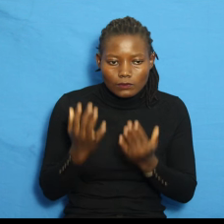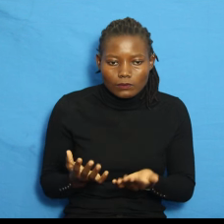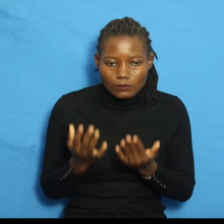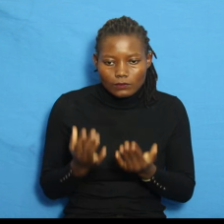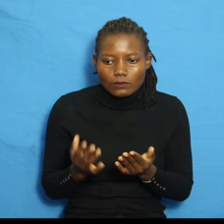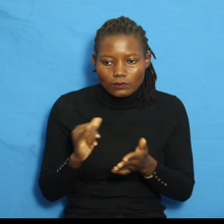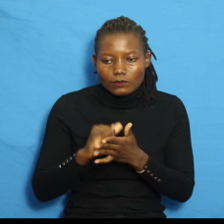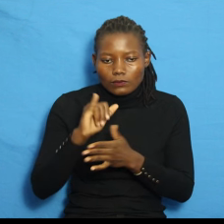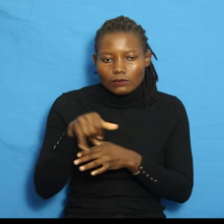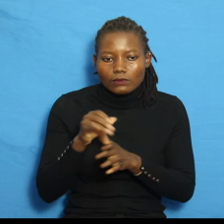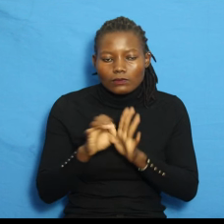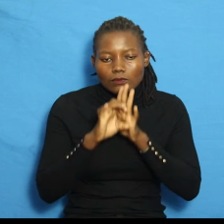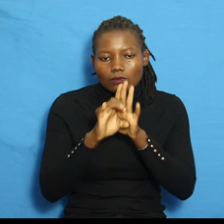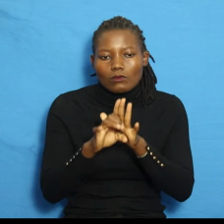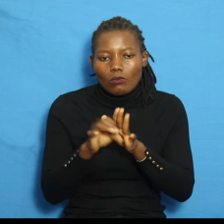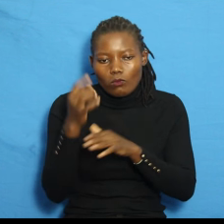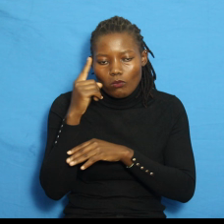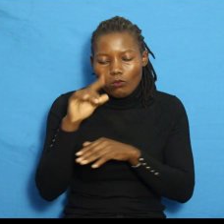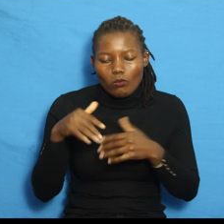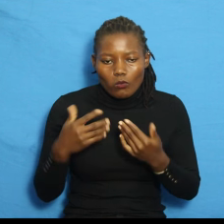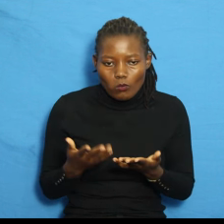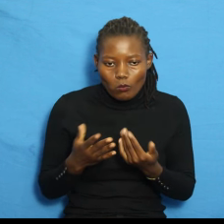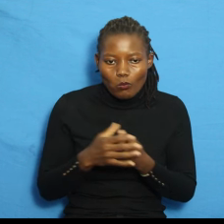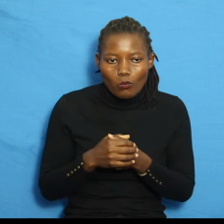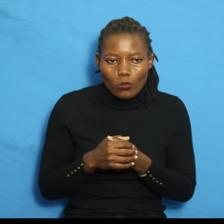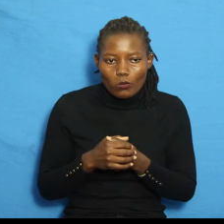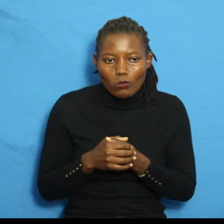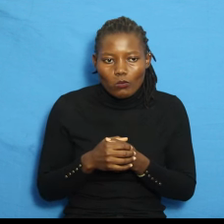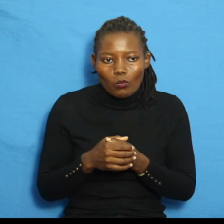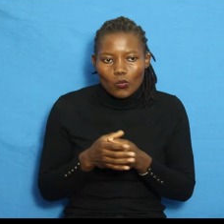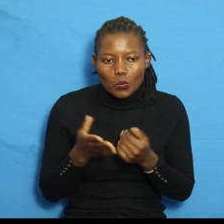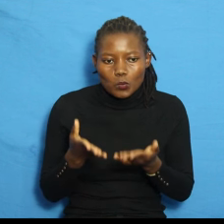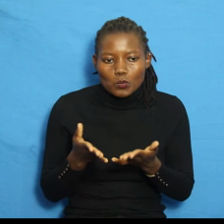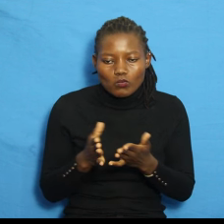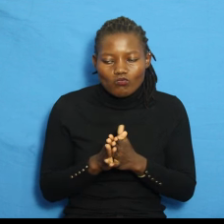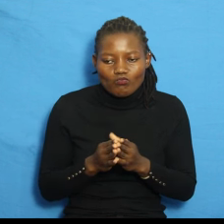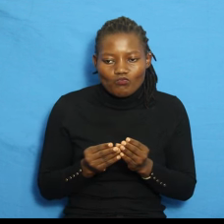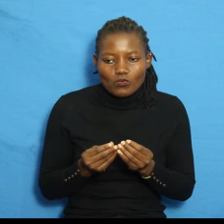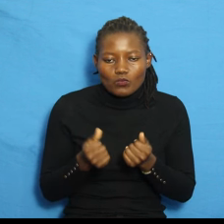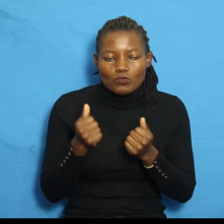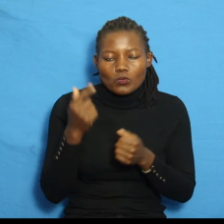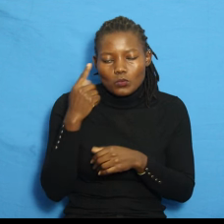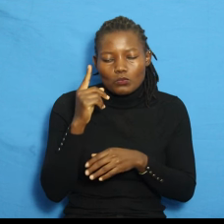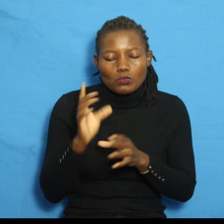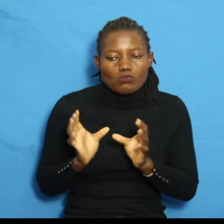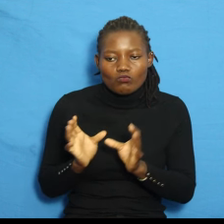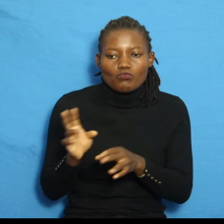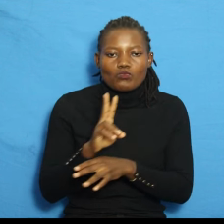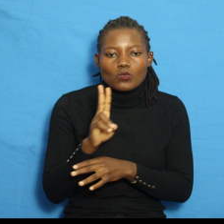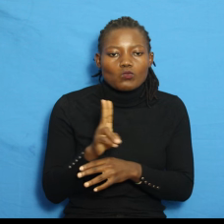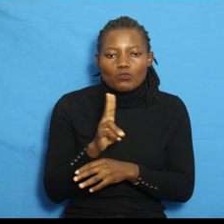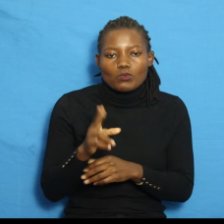enable this weight to be lifted? That is just an example of how